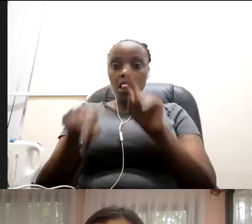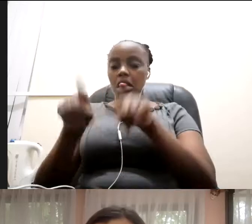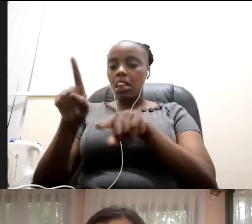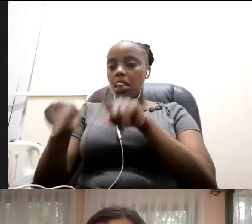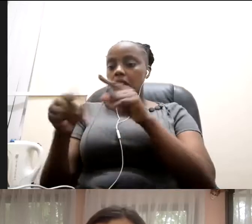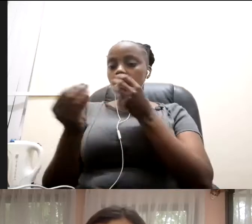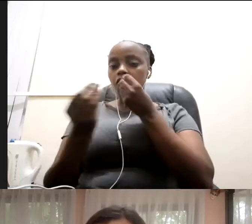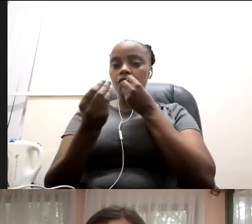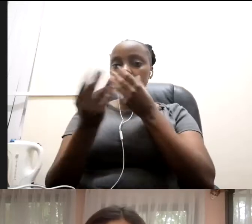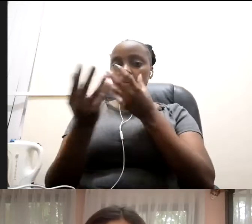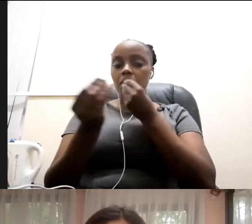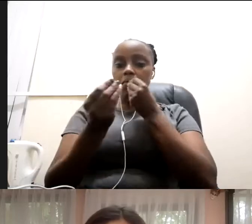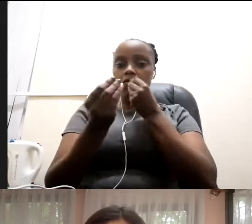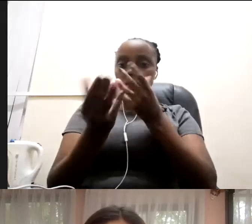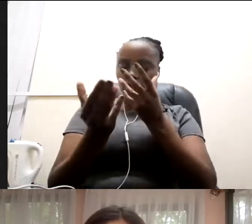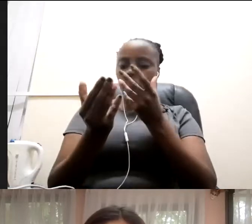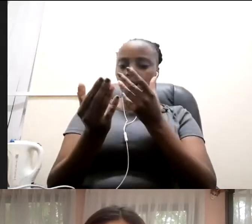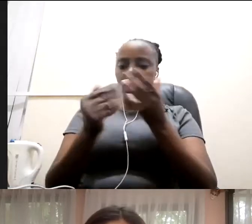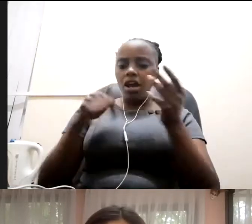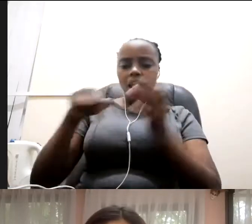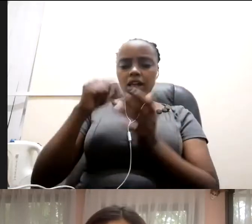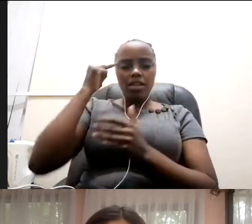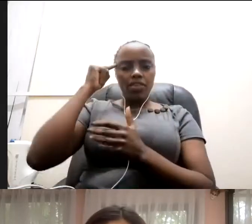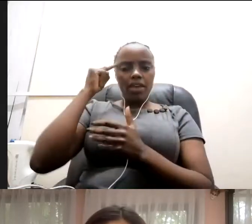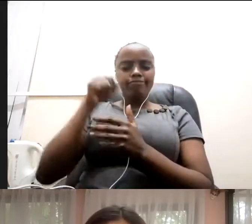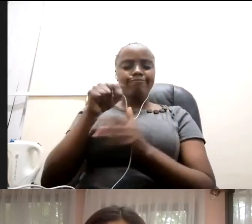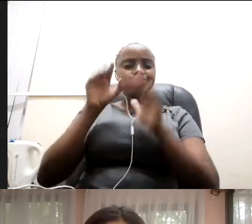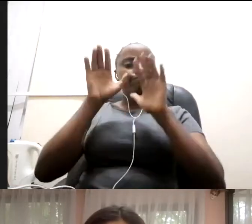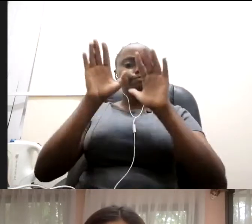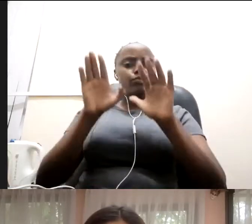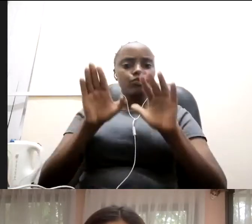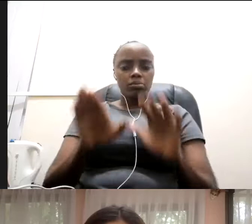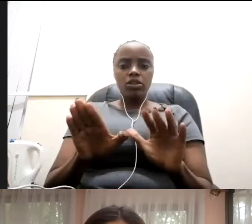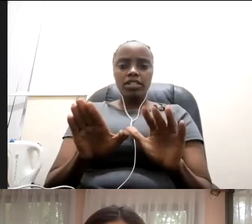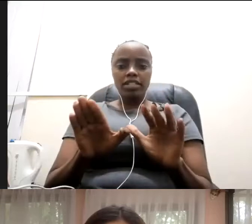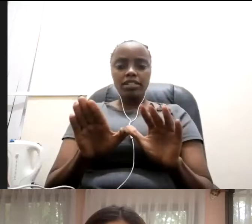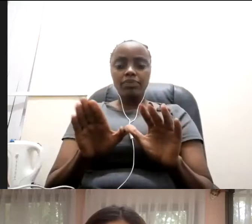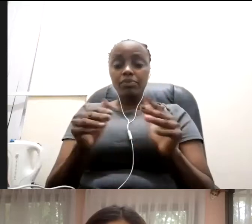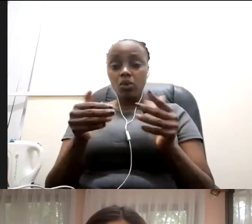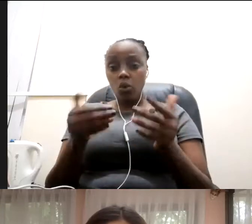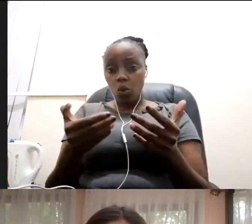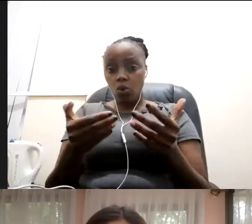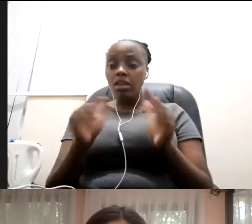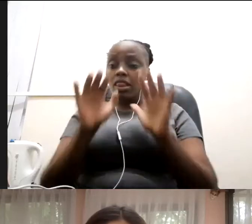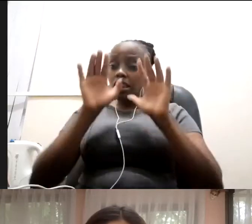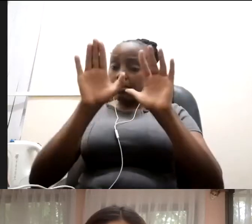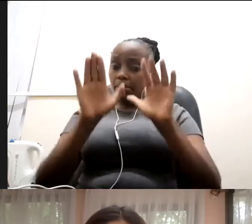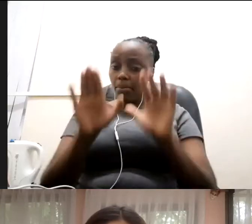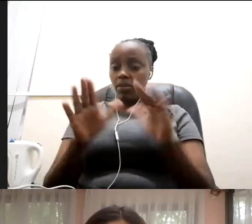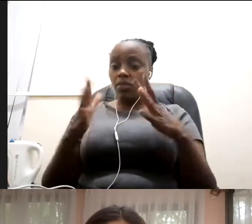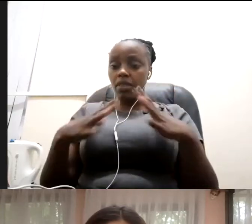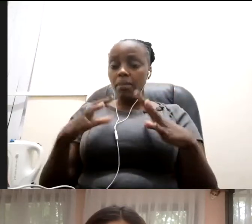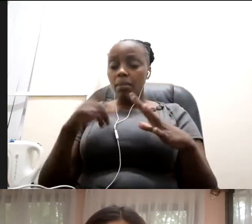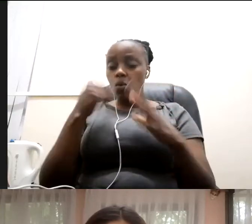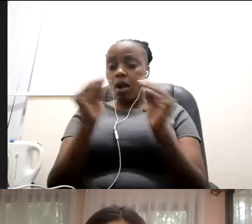informations that we think may be important or relevant to those who are joining. You